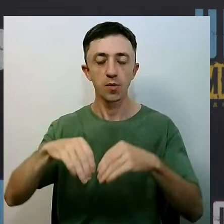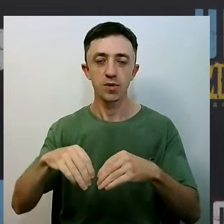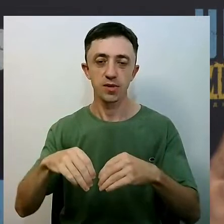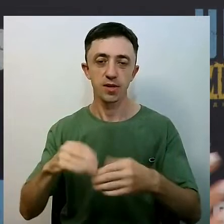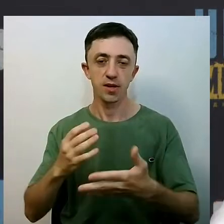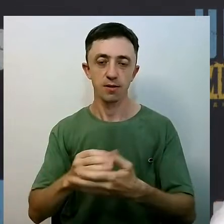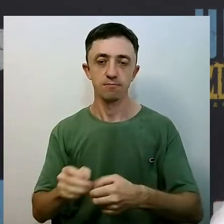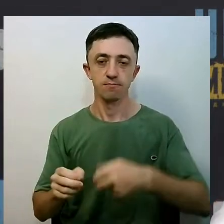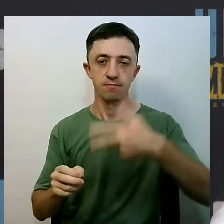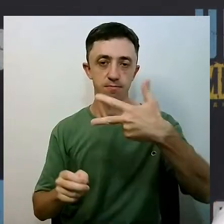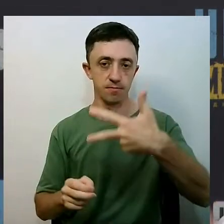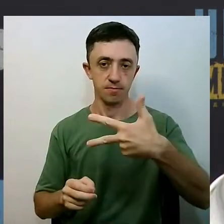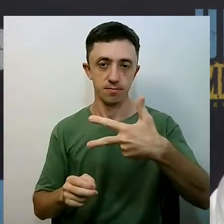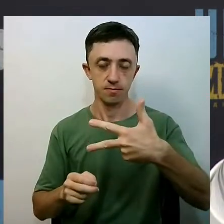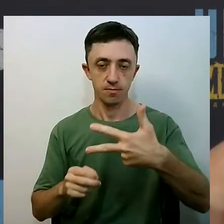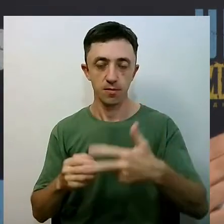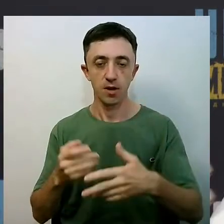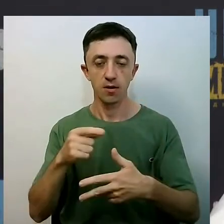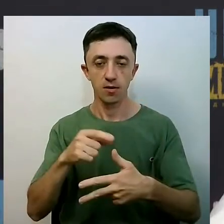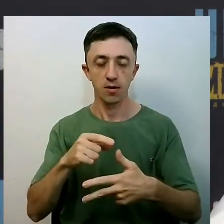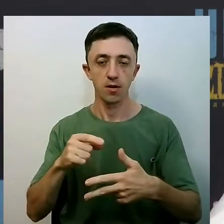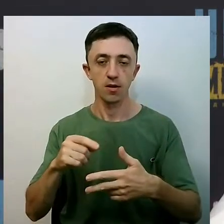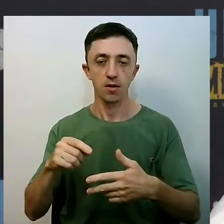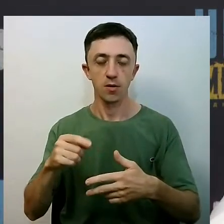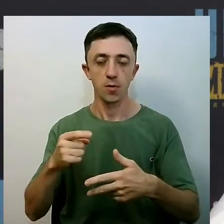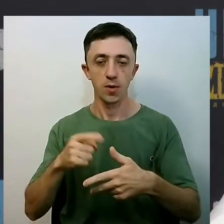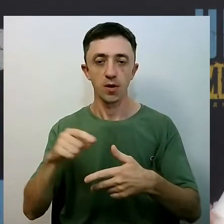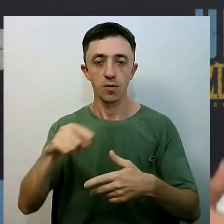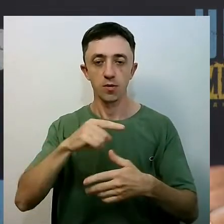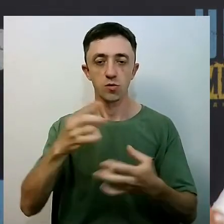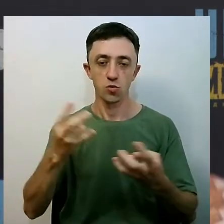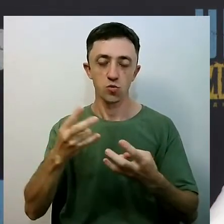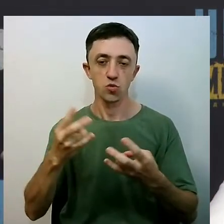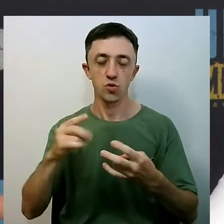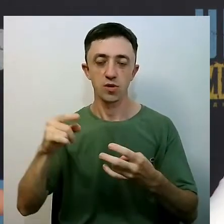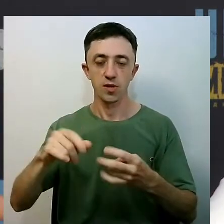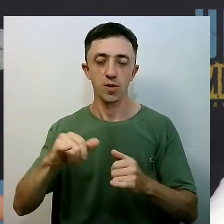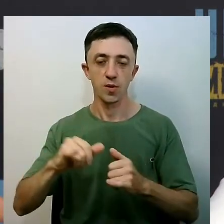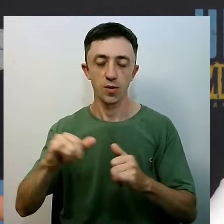Comprehensive plans have 3 levels.